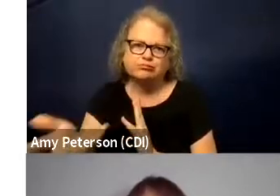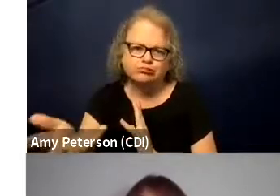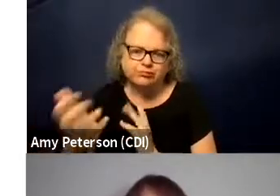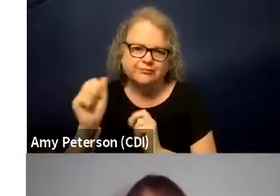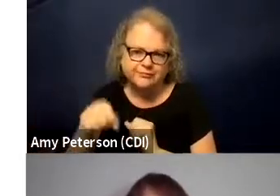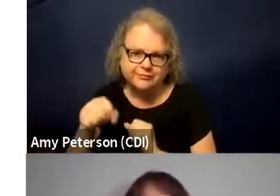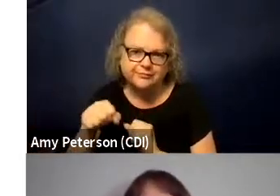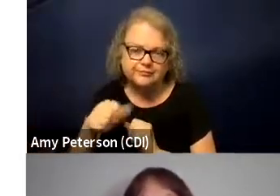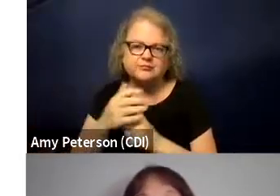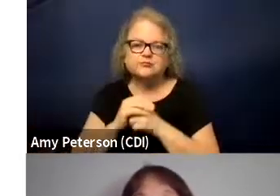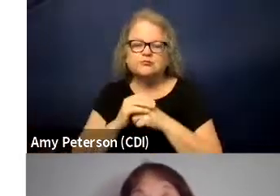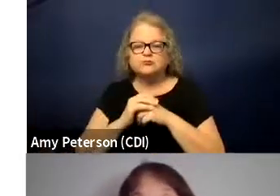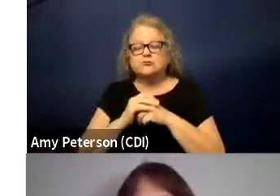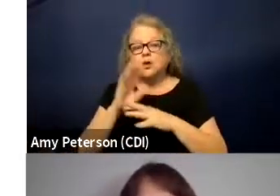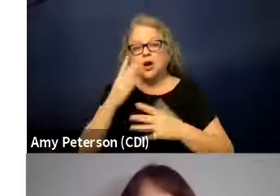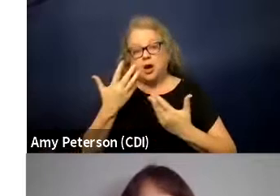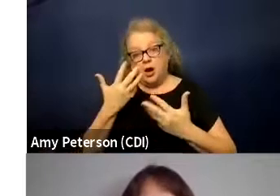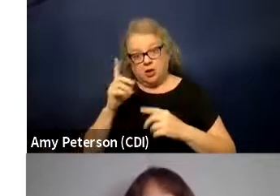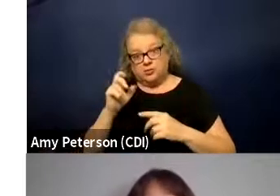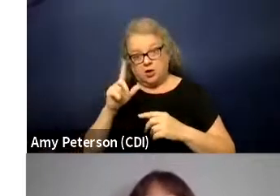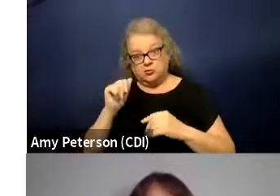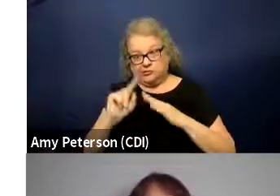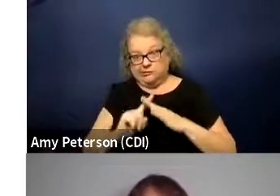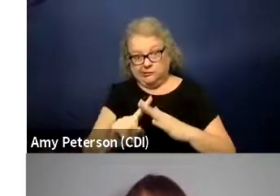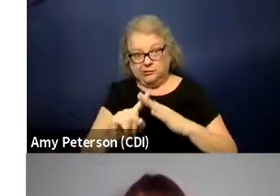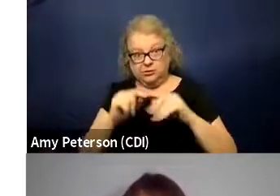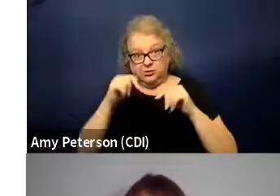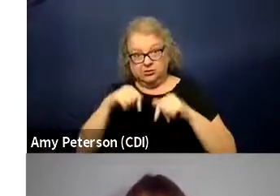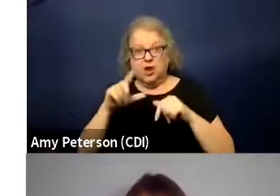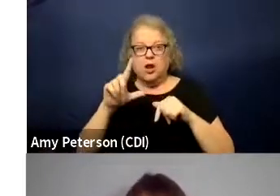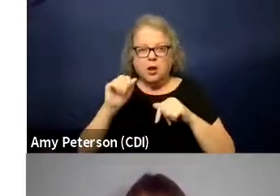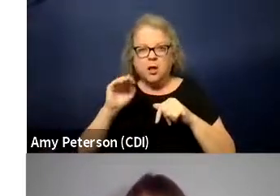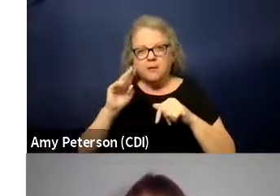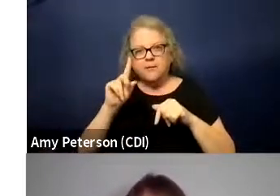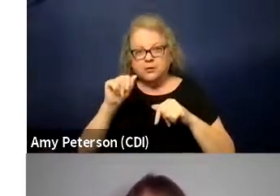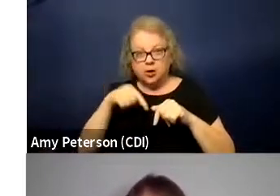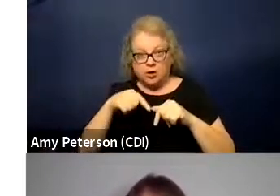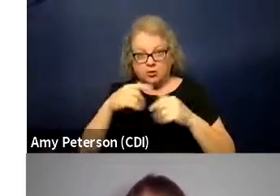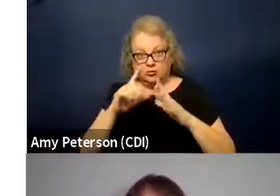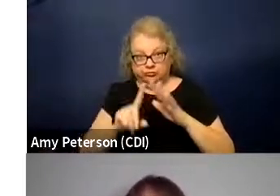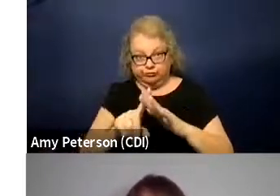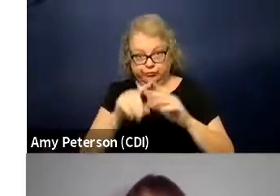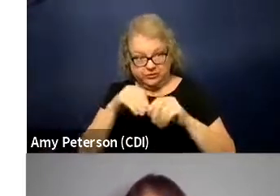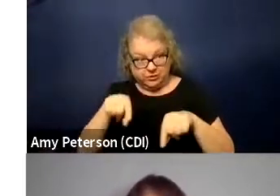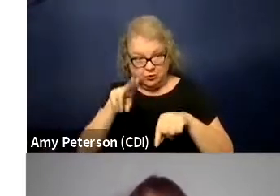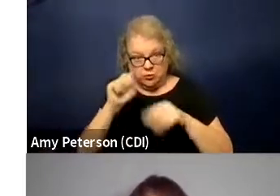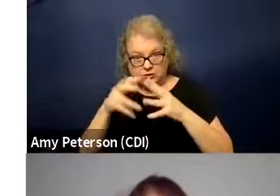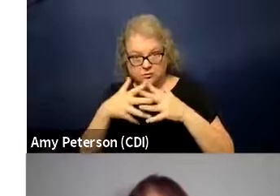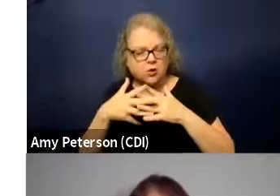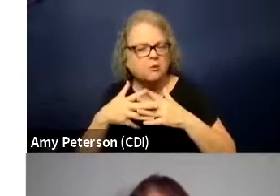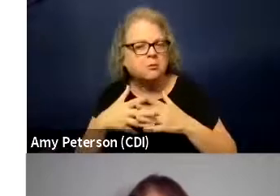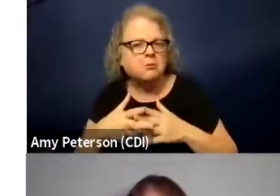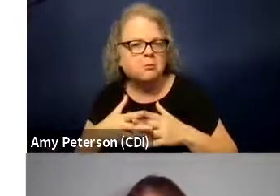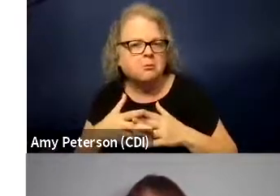the new infections in South Carolina are Delta variant. And vaccine